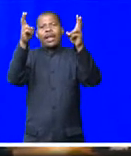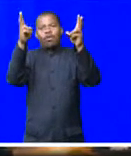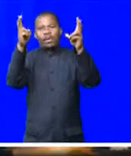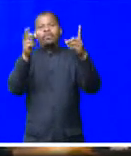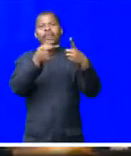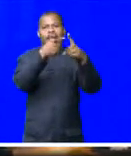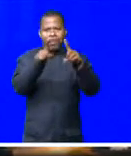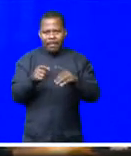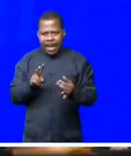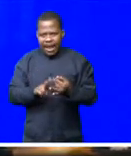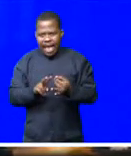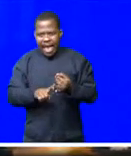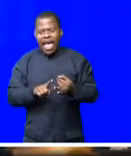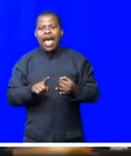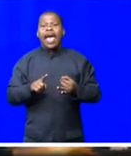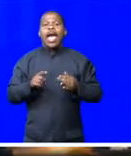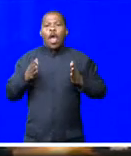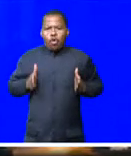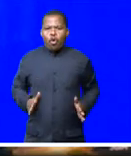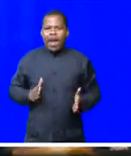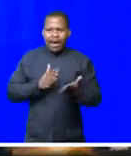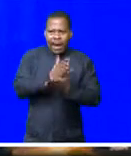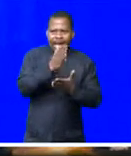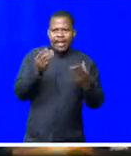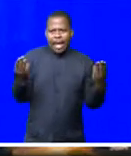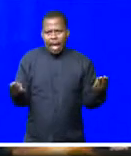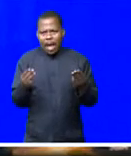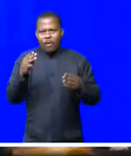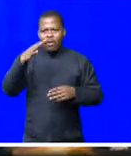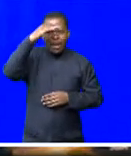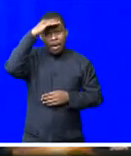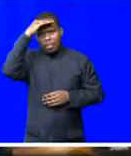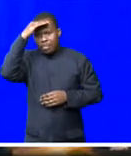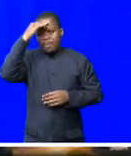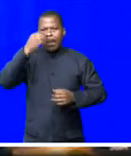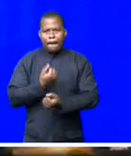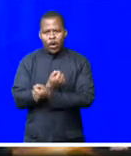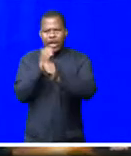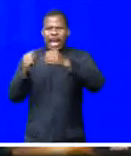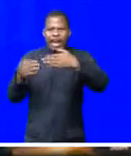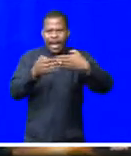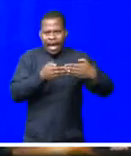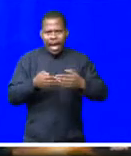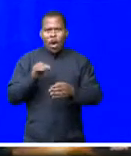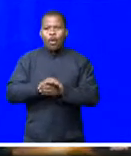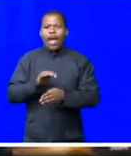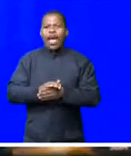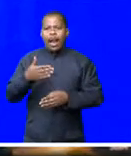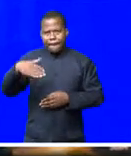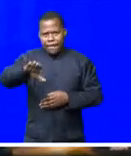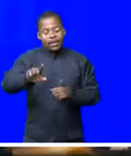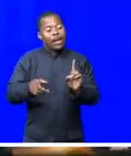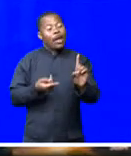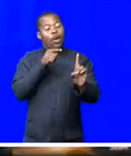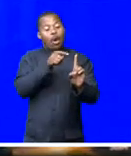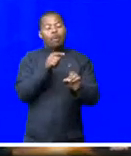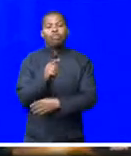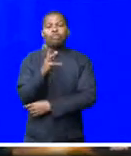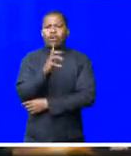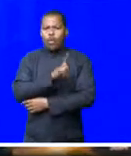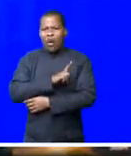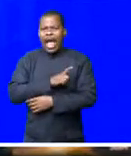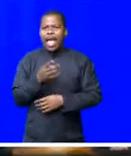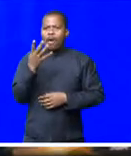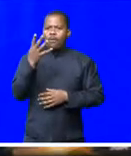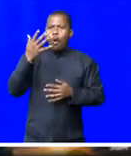ebantu labanelibala. Liphilandu nangolo livetele okungesikhathi liveli phetha tinhlelo tekugubhalanga lebantu labanelibala